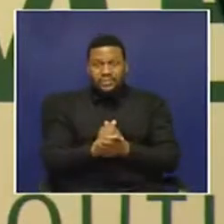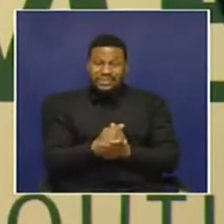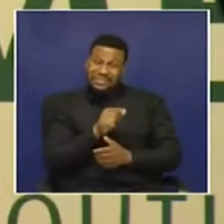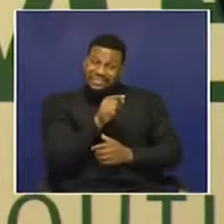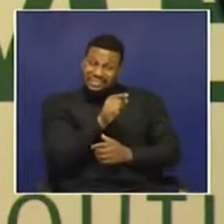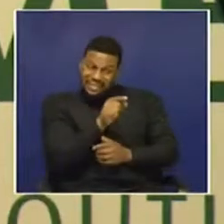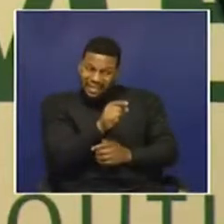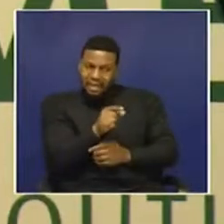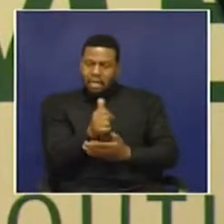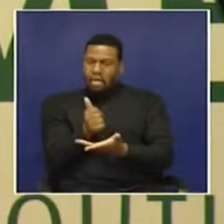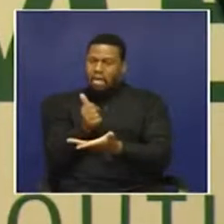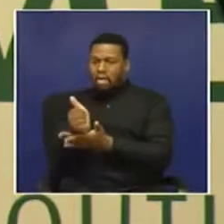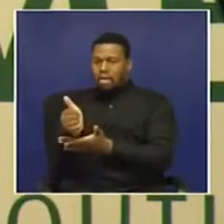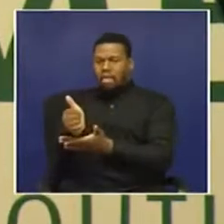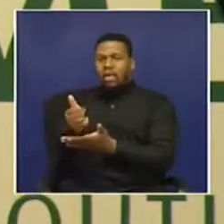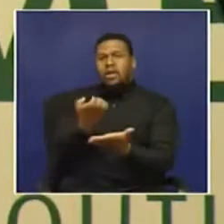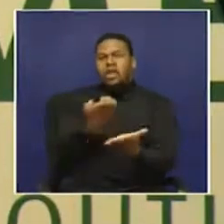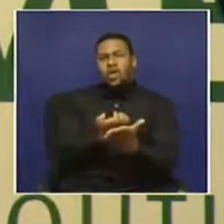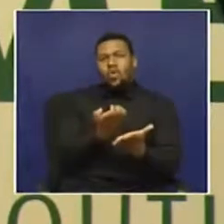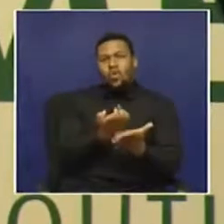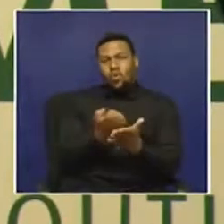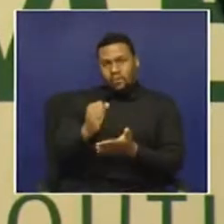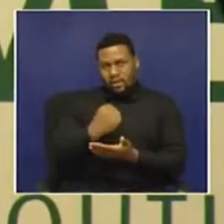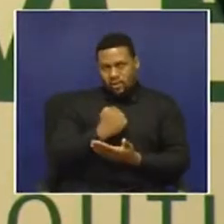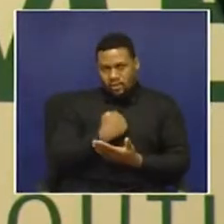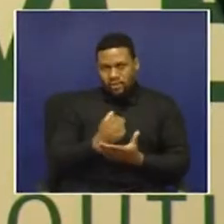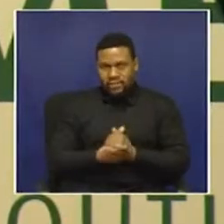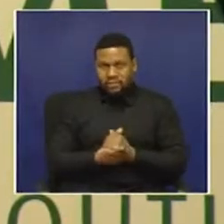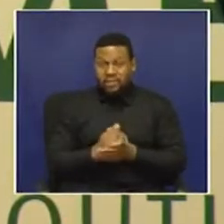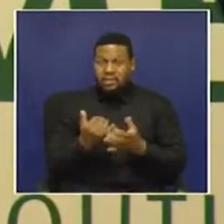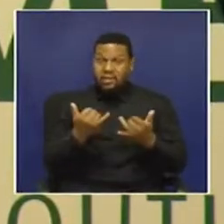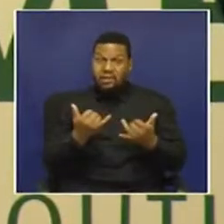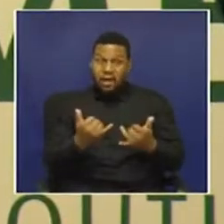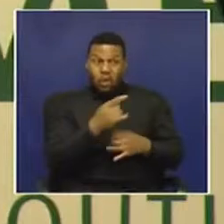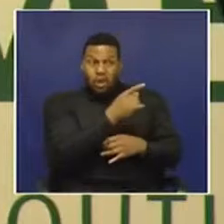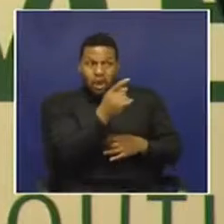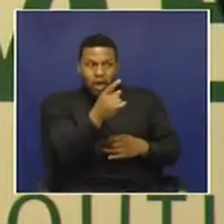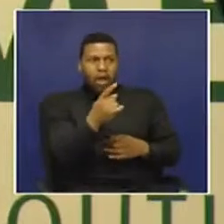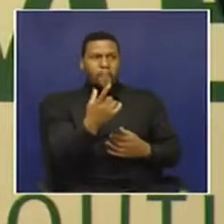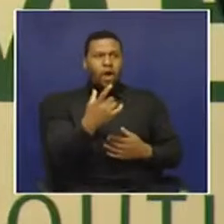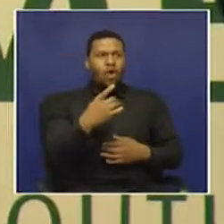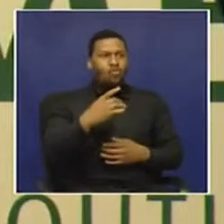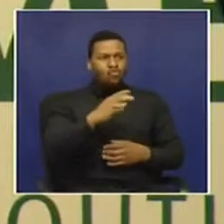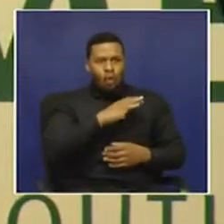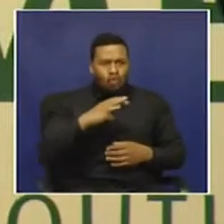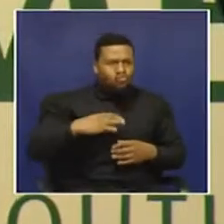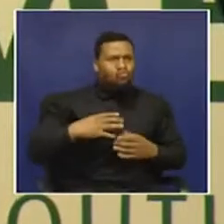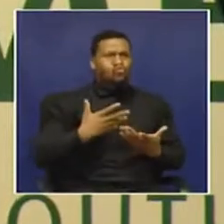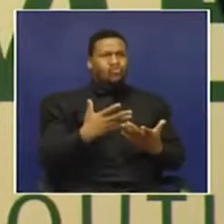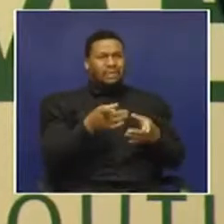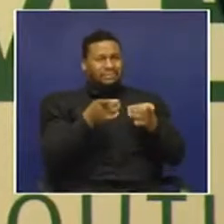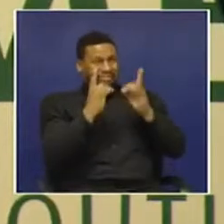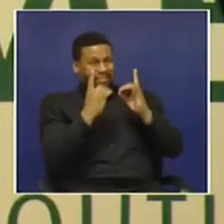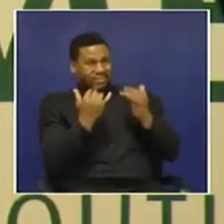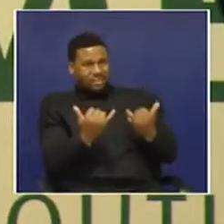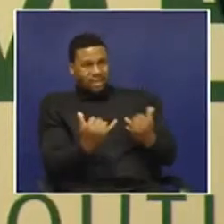our economy, endangers consumers, and robs the fiscus of billions in